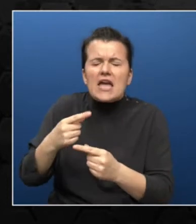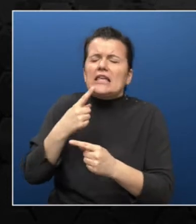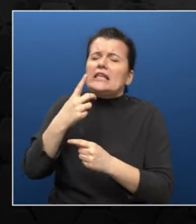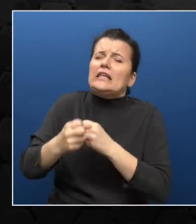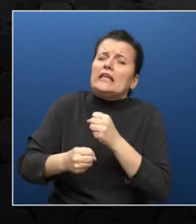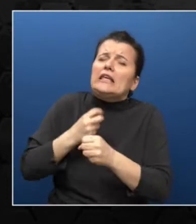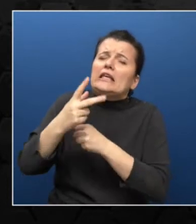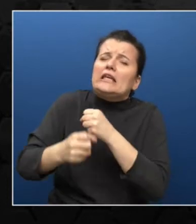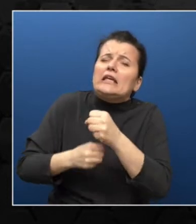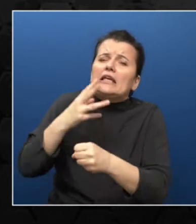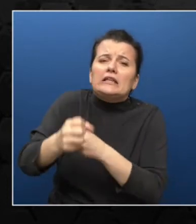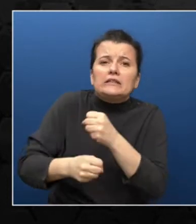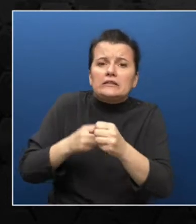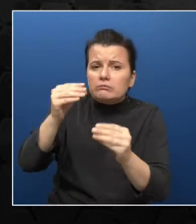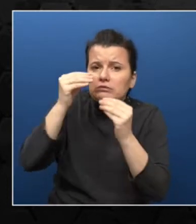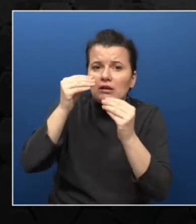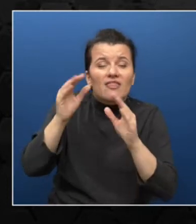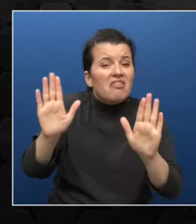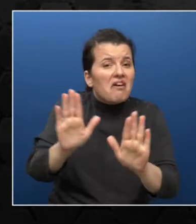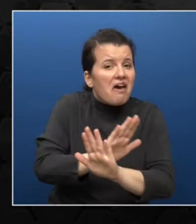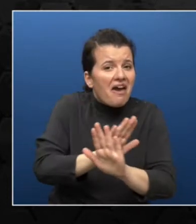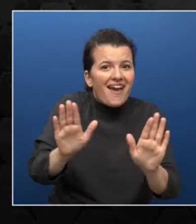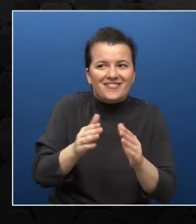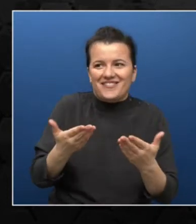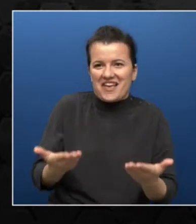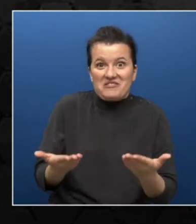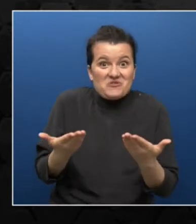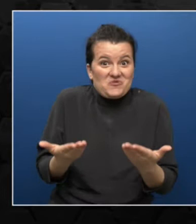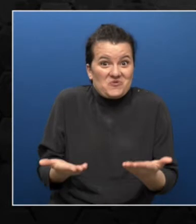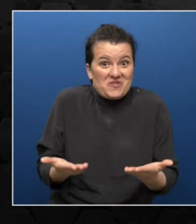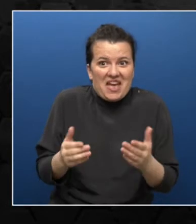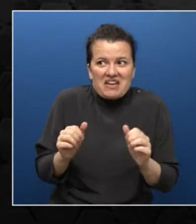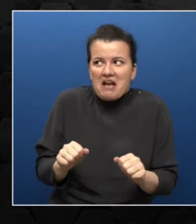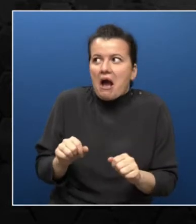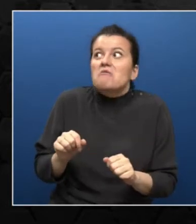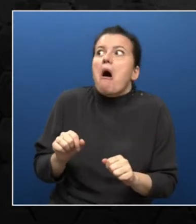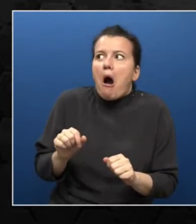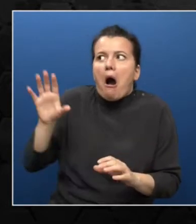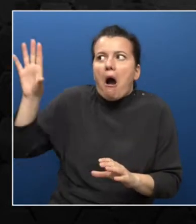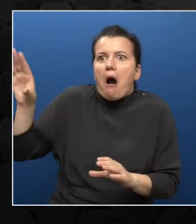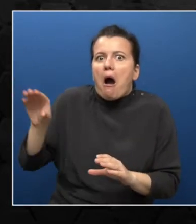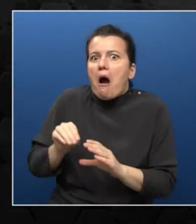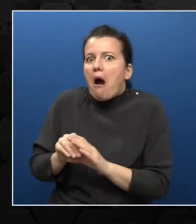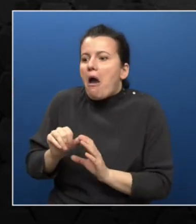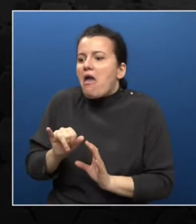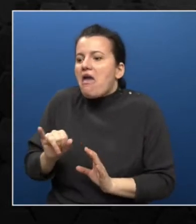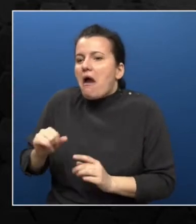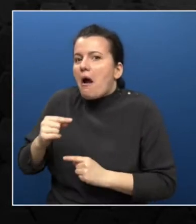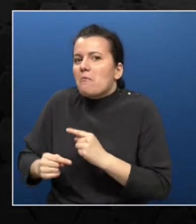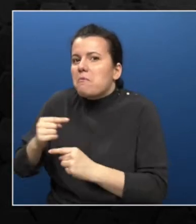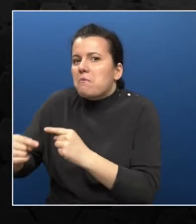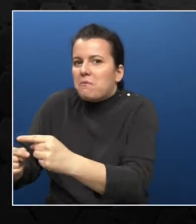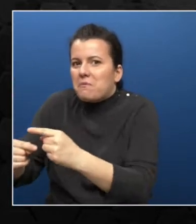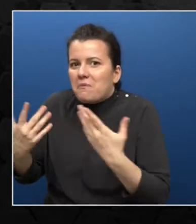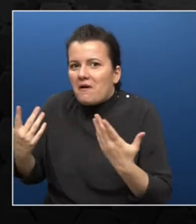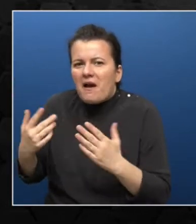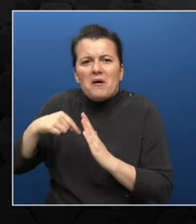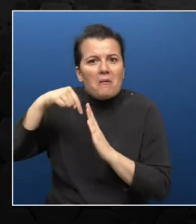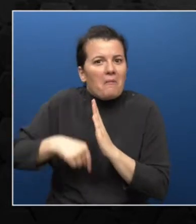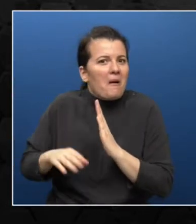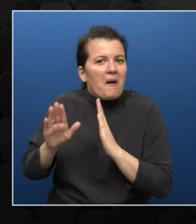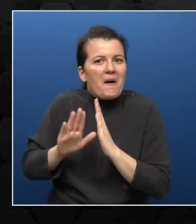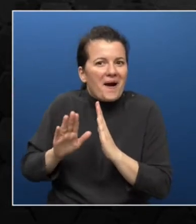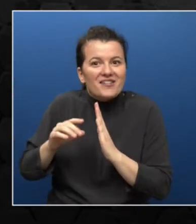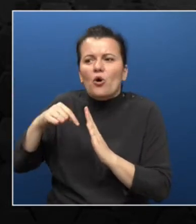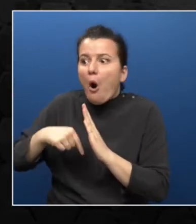start doing AI today. You can start exploiting the advantages of using and the benefits of using AI today by